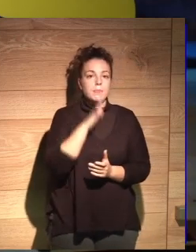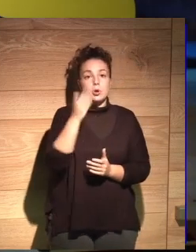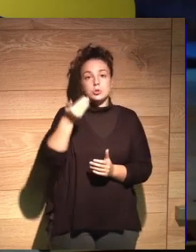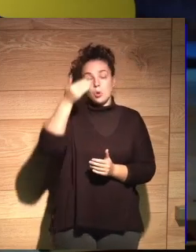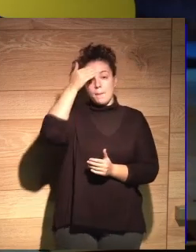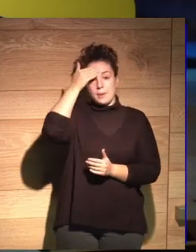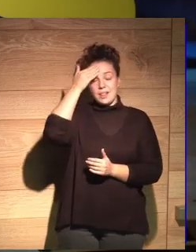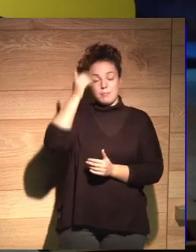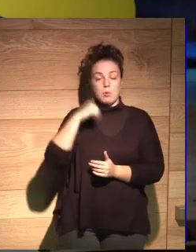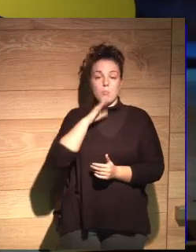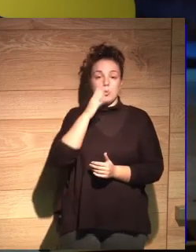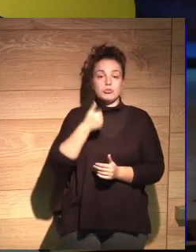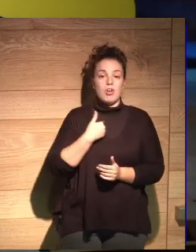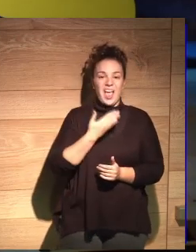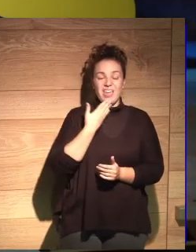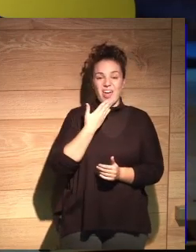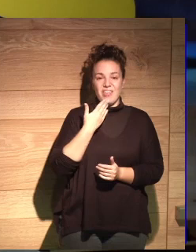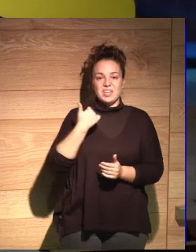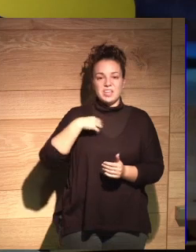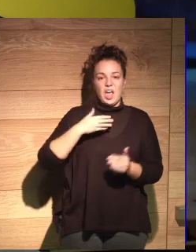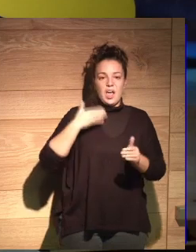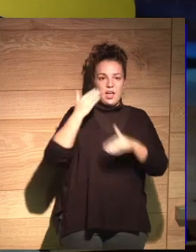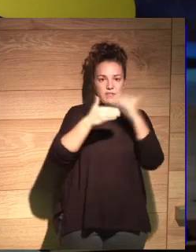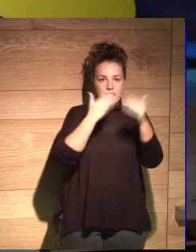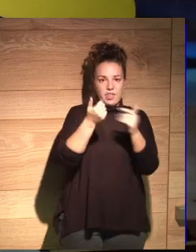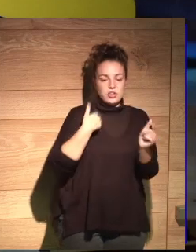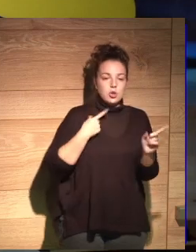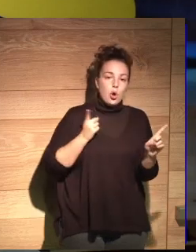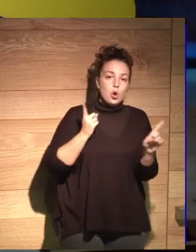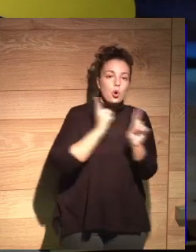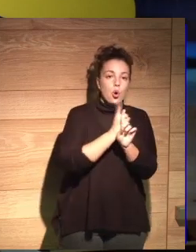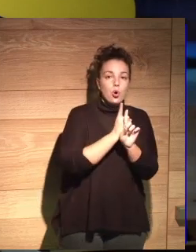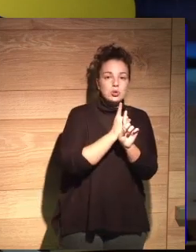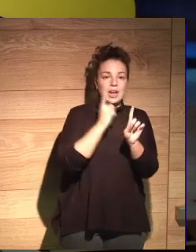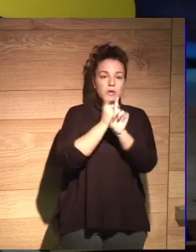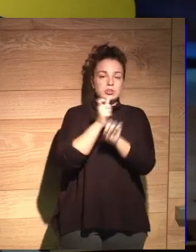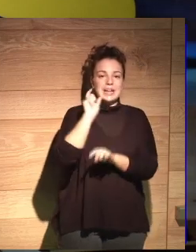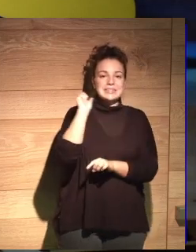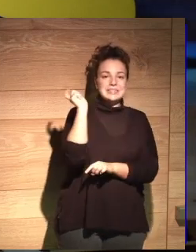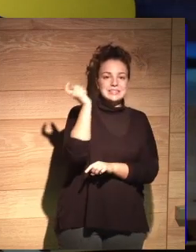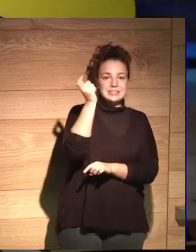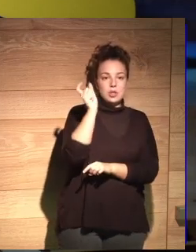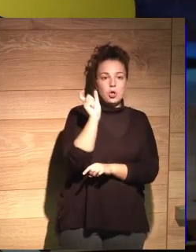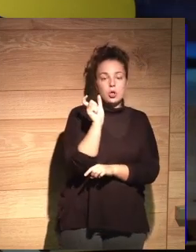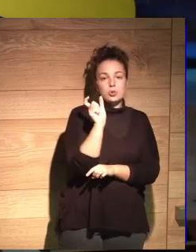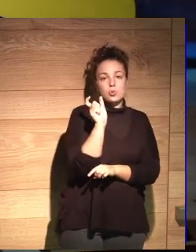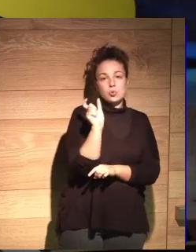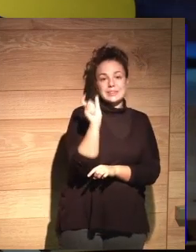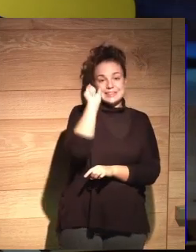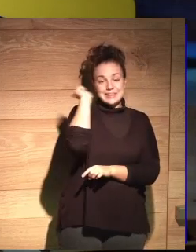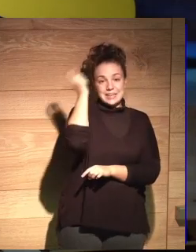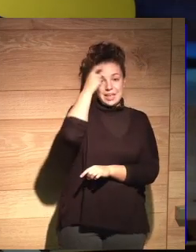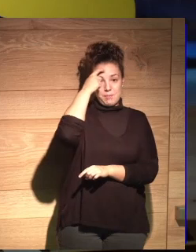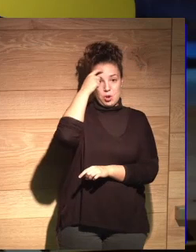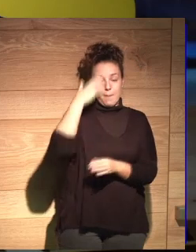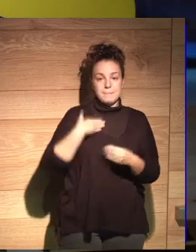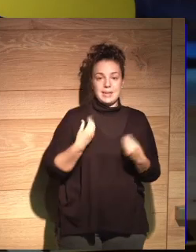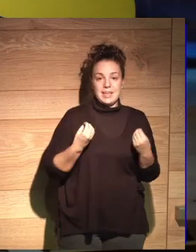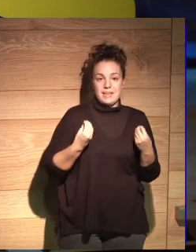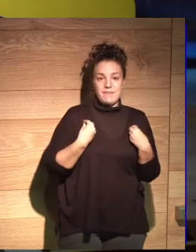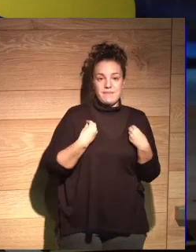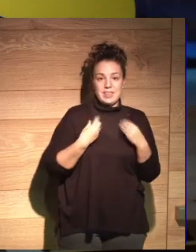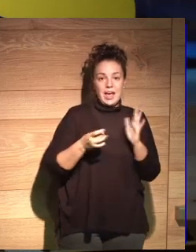of principles. I'm old enough not to be against any technology that will improve my quality of